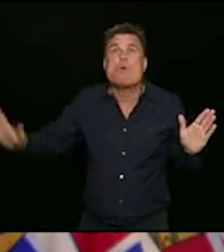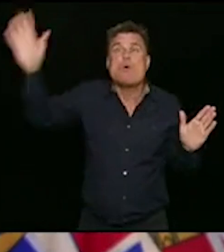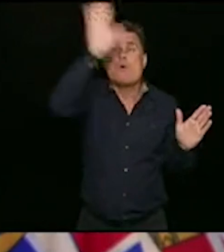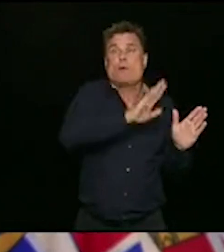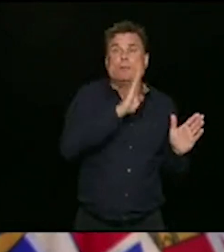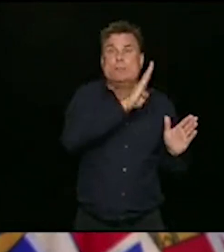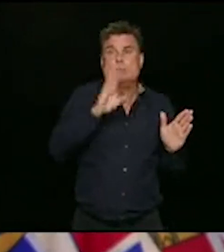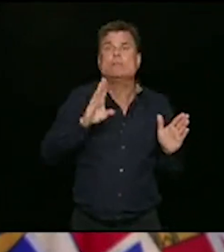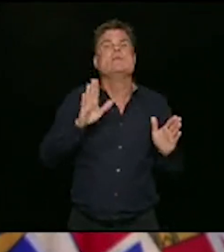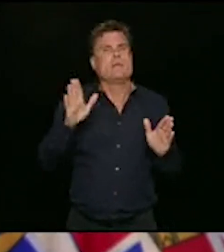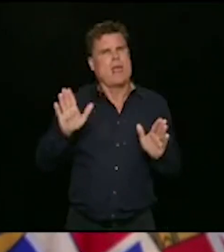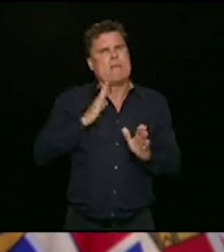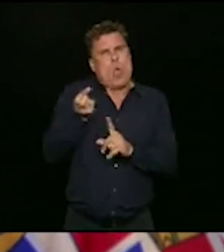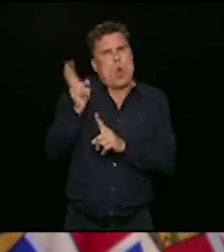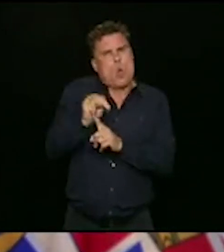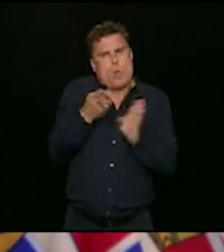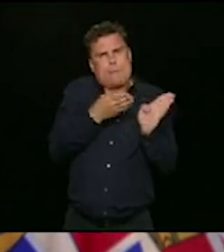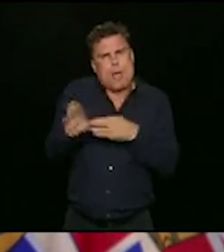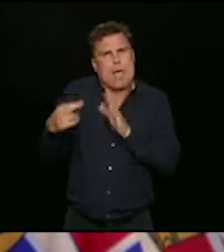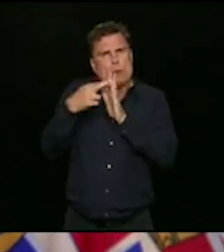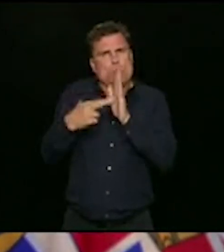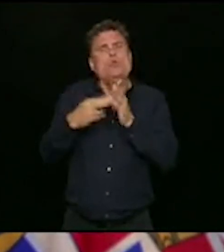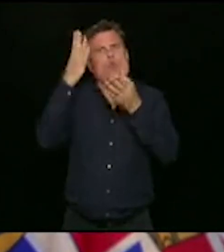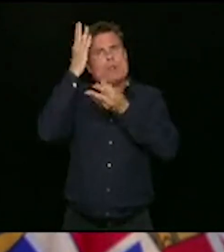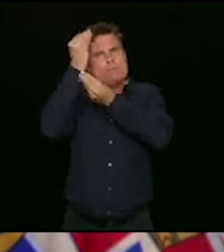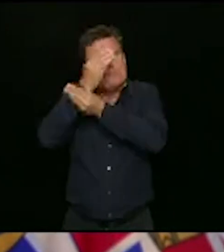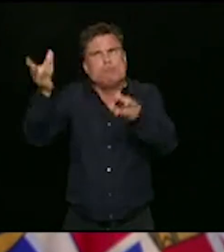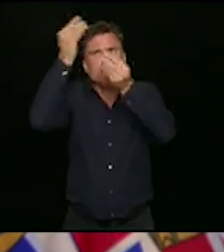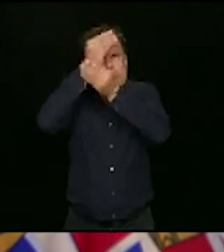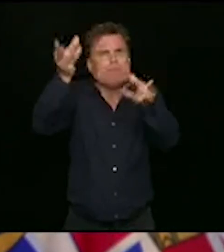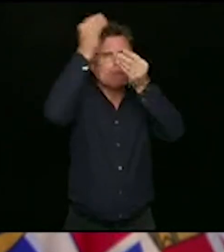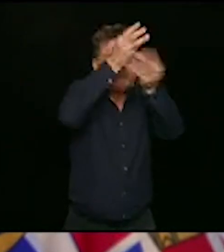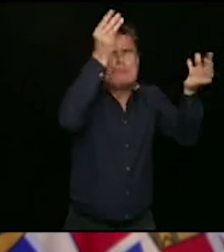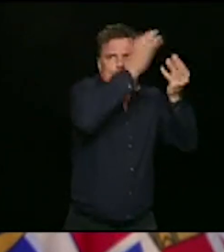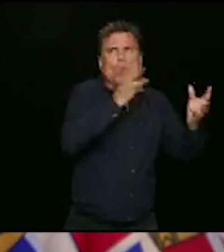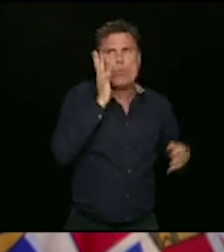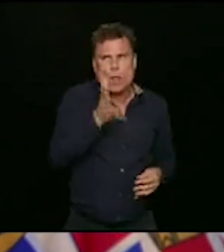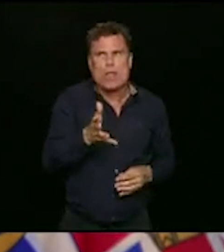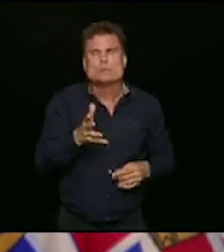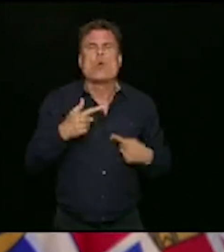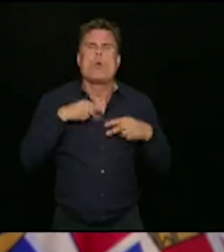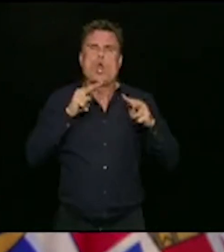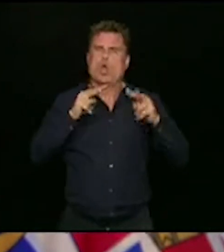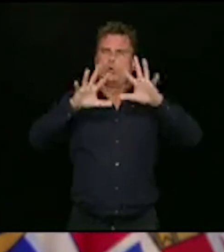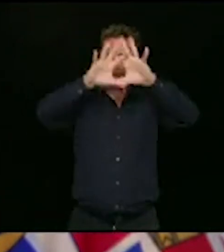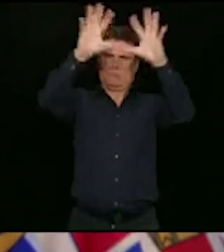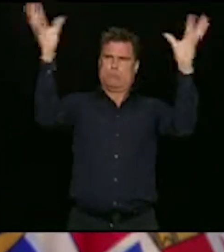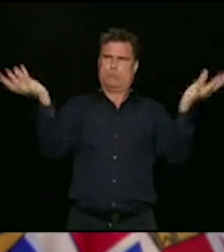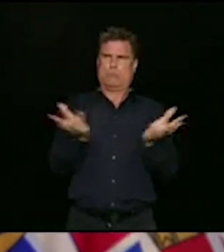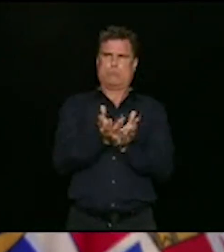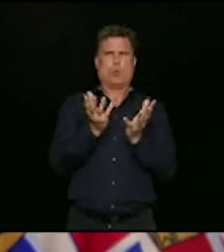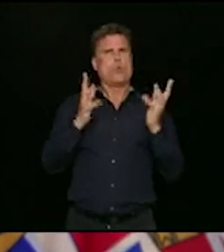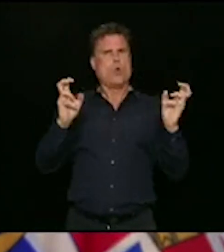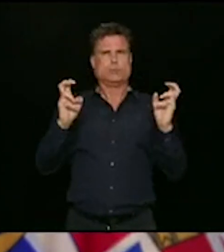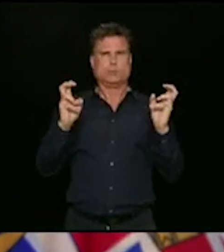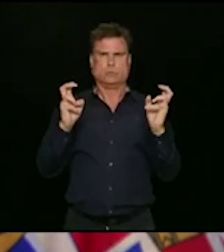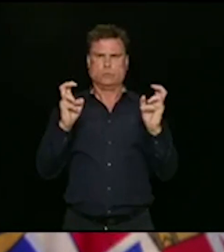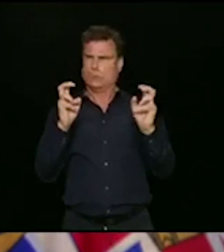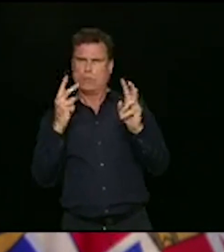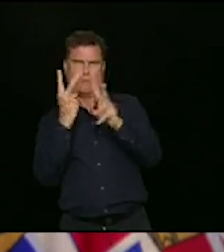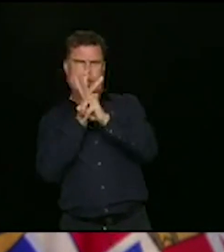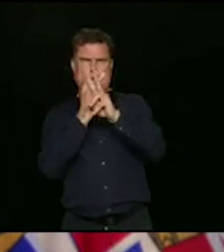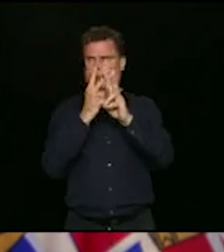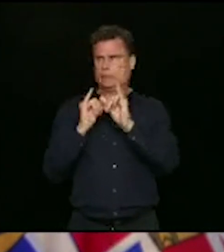come out on a school-by-school basis in the near future, as you know. But currently, we have a framework that we